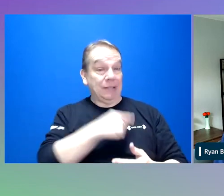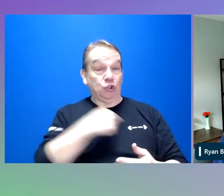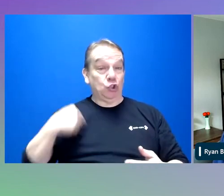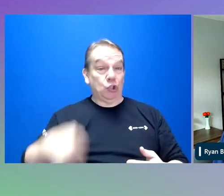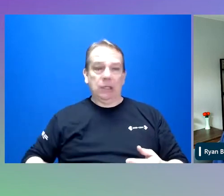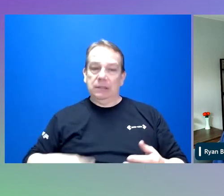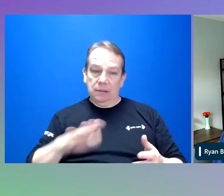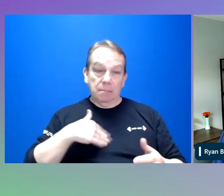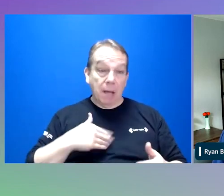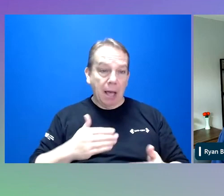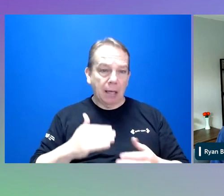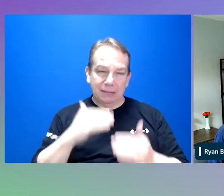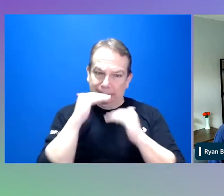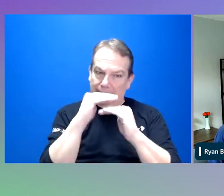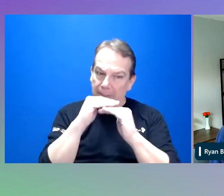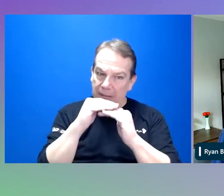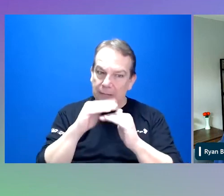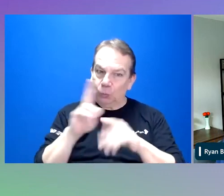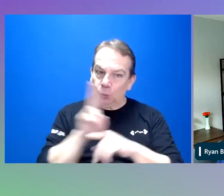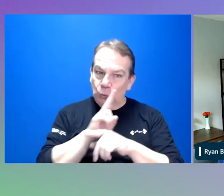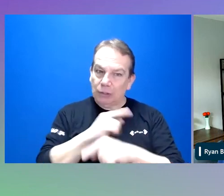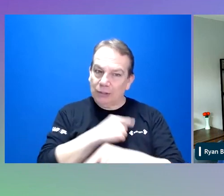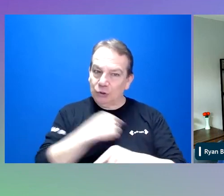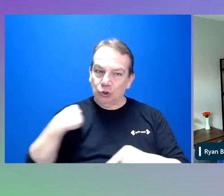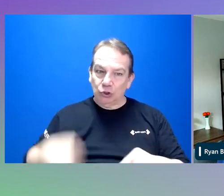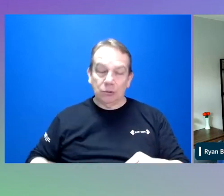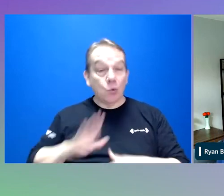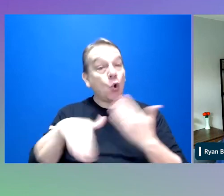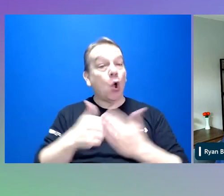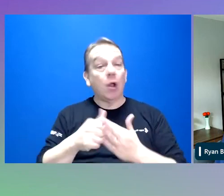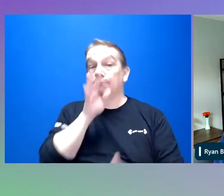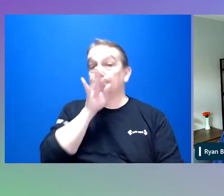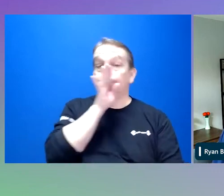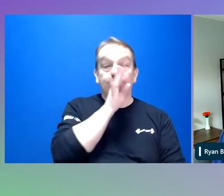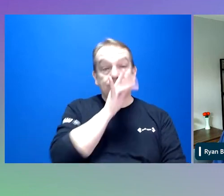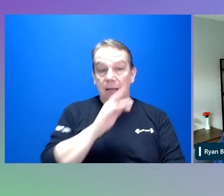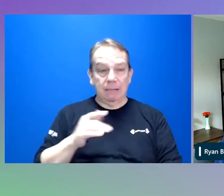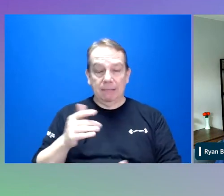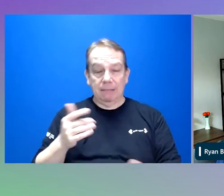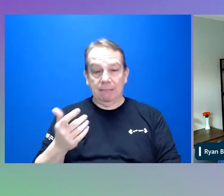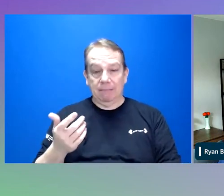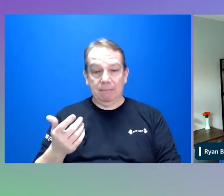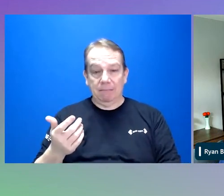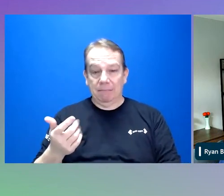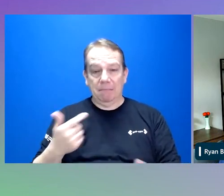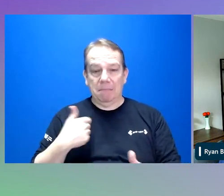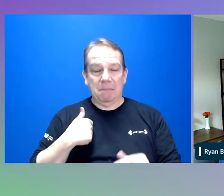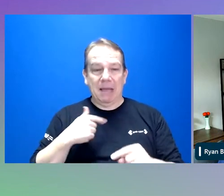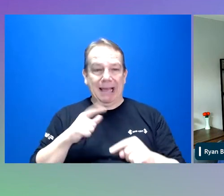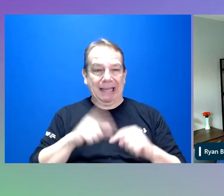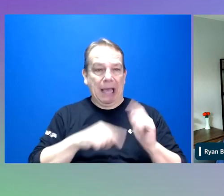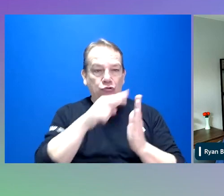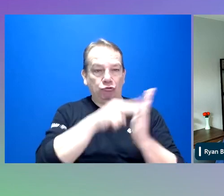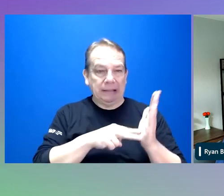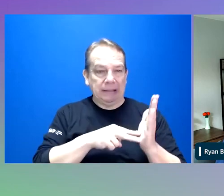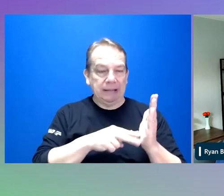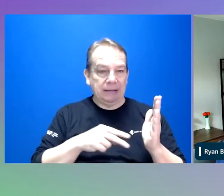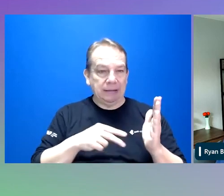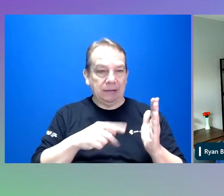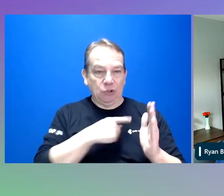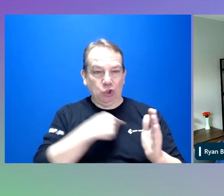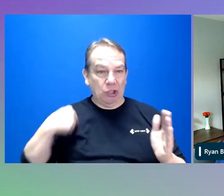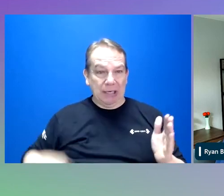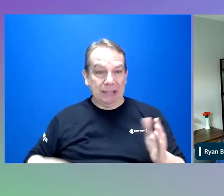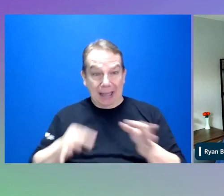Chinese is all spoken Chinese, because I'm really not good at reading Chinese, because that language system